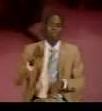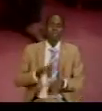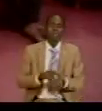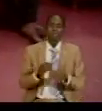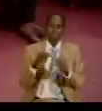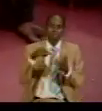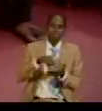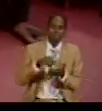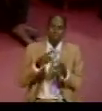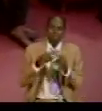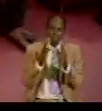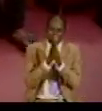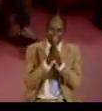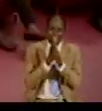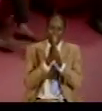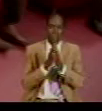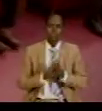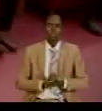prayer.